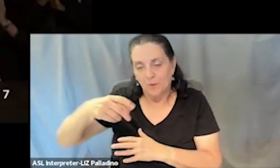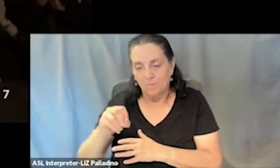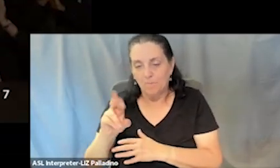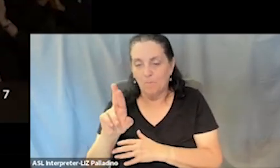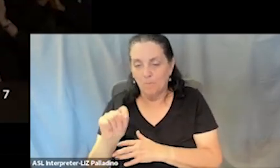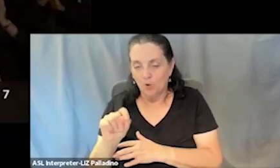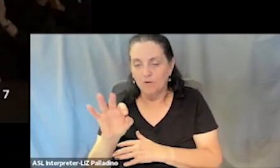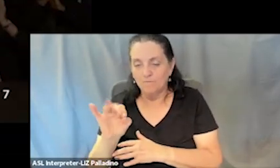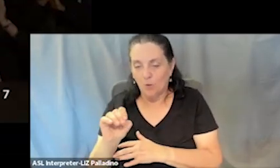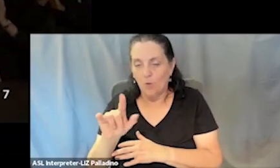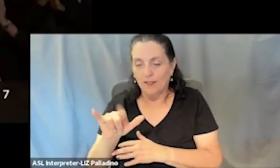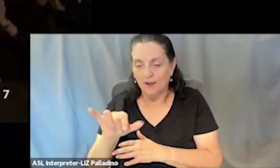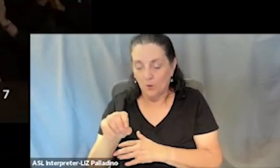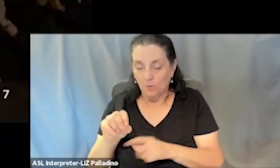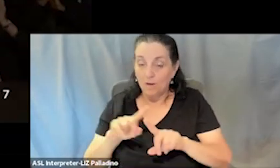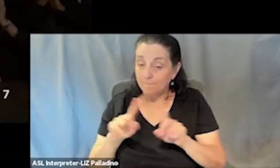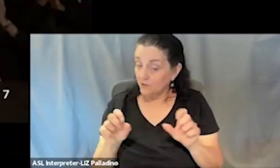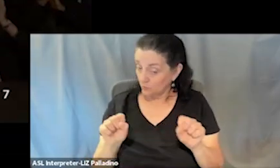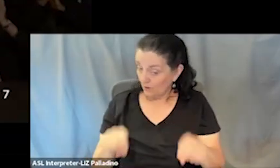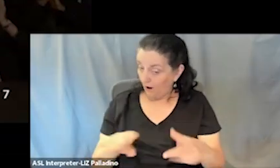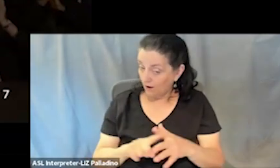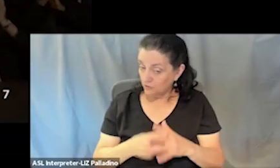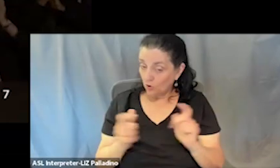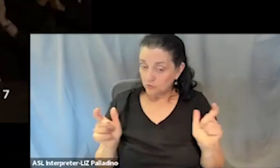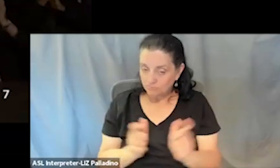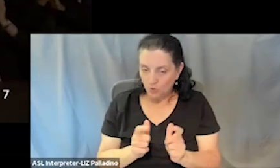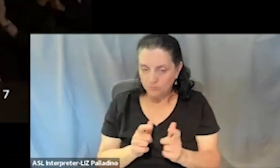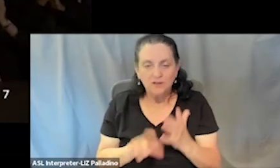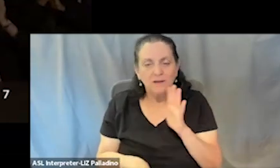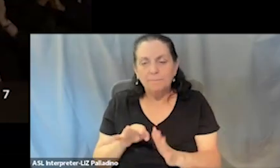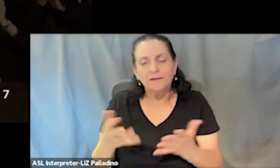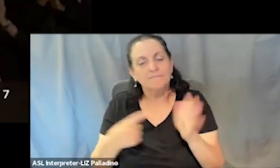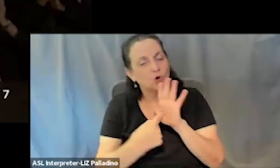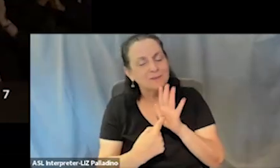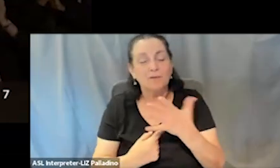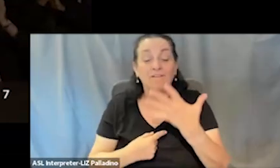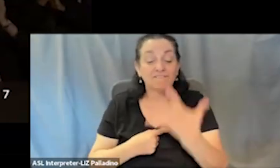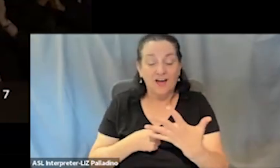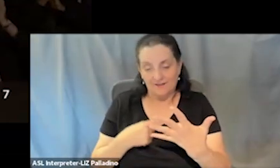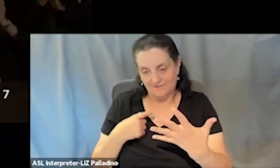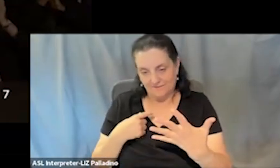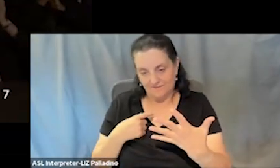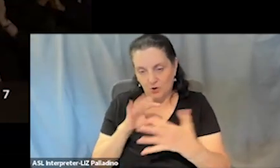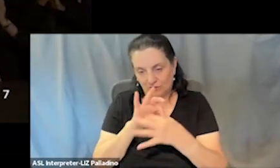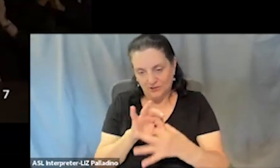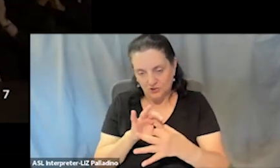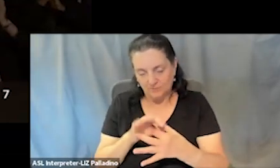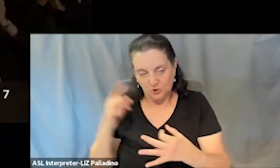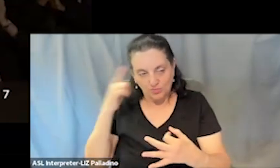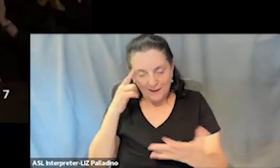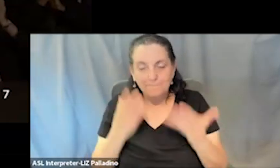think everyone can start small. Pick 5 relationships that you want to be more intentional with. Set a goal for